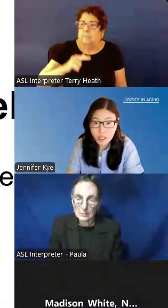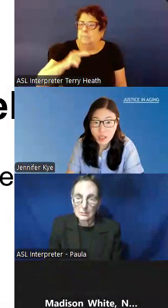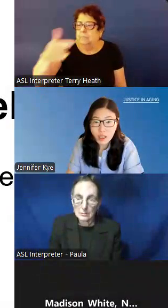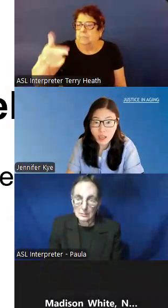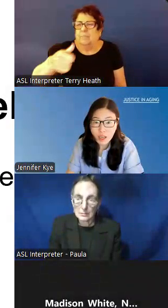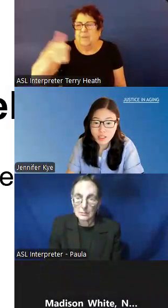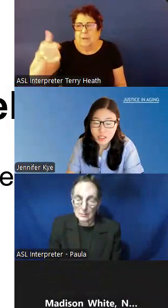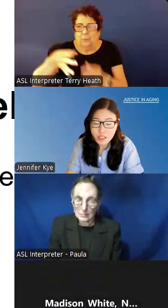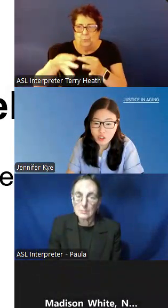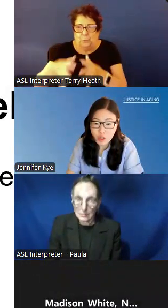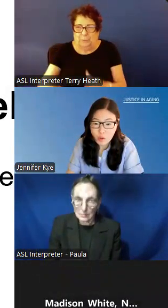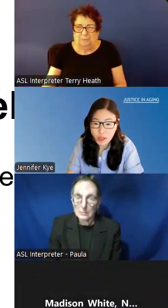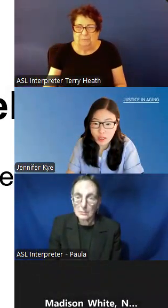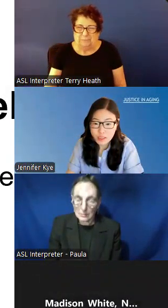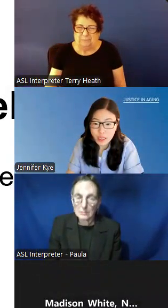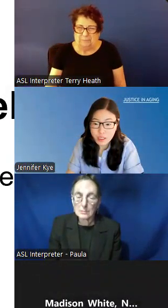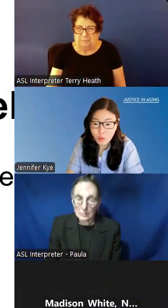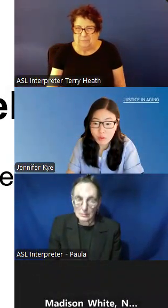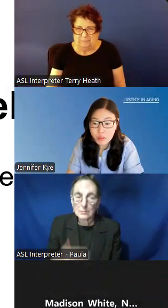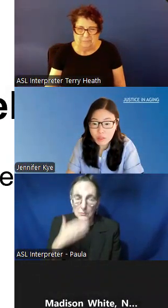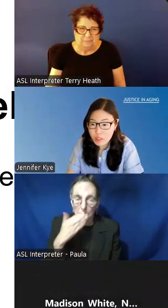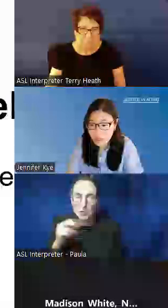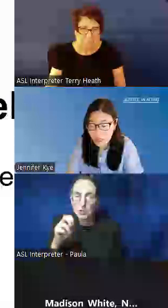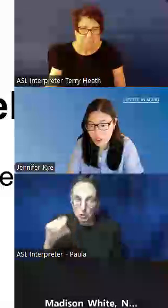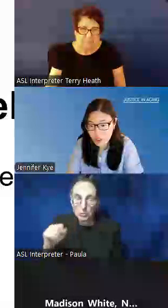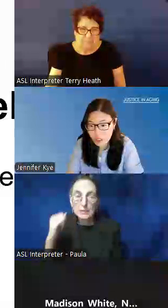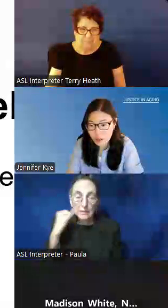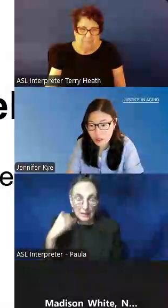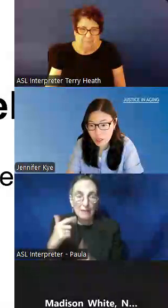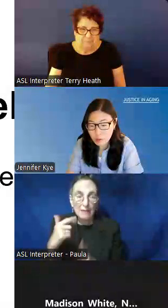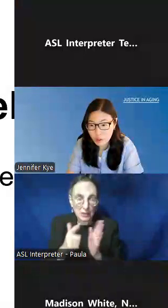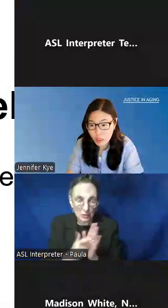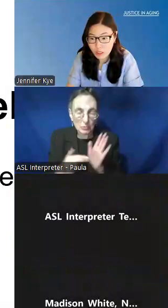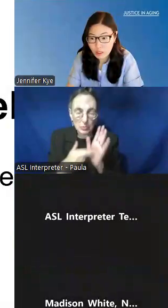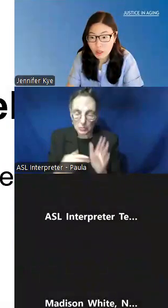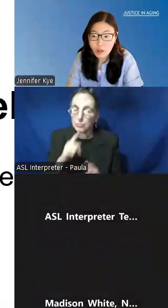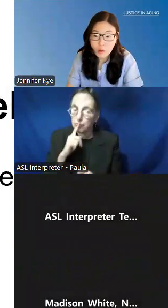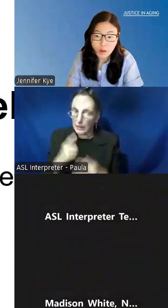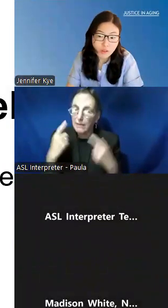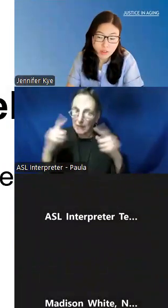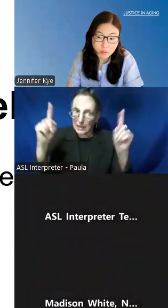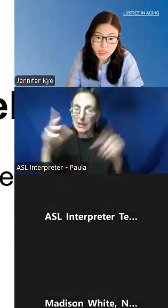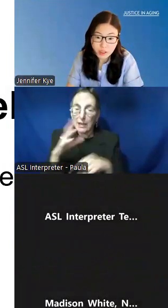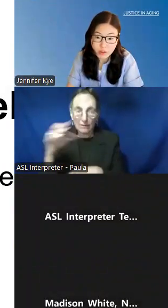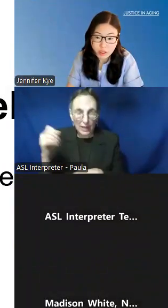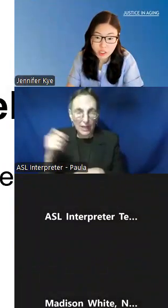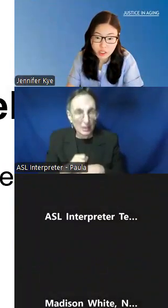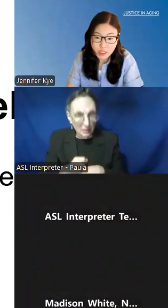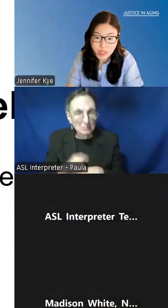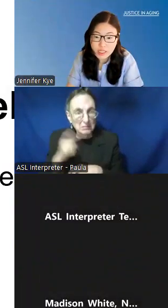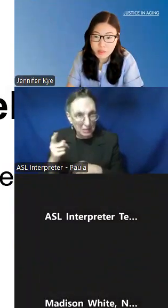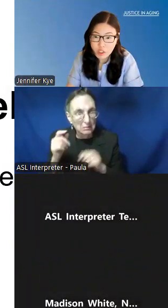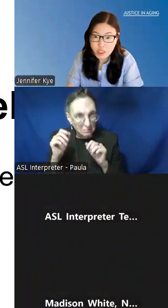effective. And studies show that tenants with full representation, they're able to win or favorably settle their